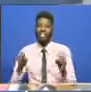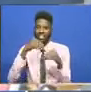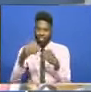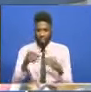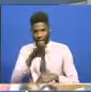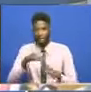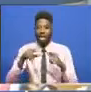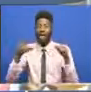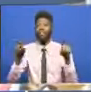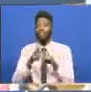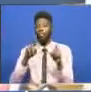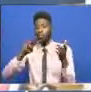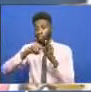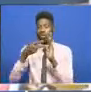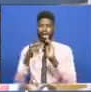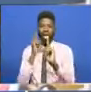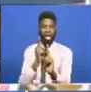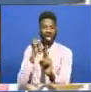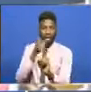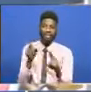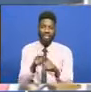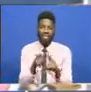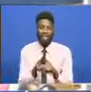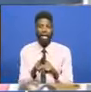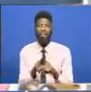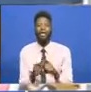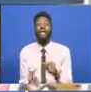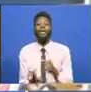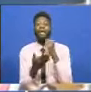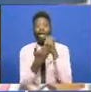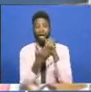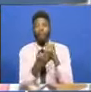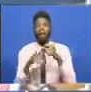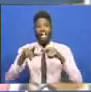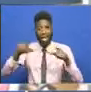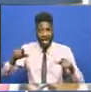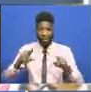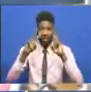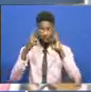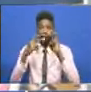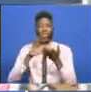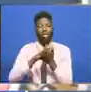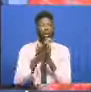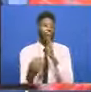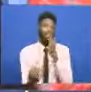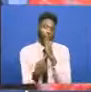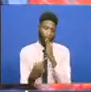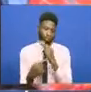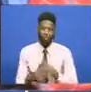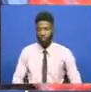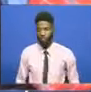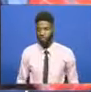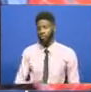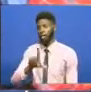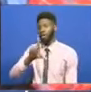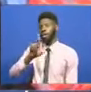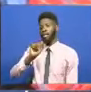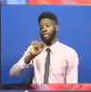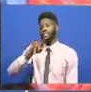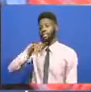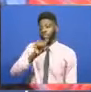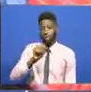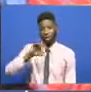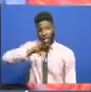looking at also digitizing the matters land, and that is why we have the GIS laboratory. Laikipia County leaders have